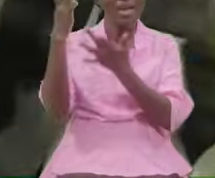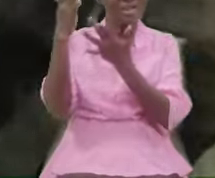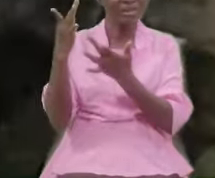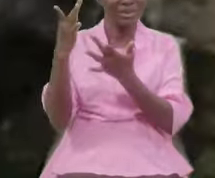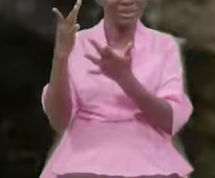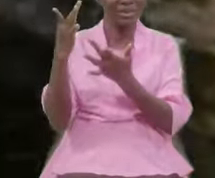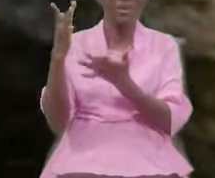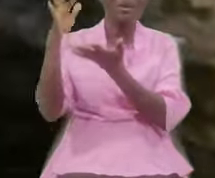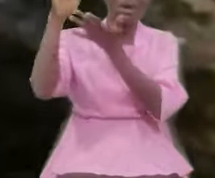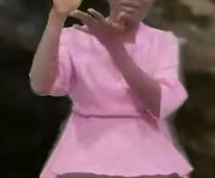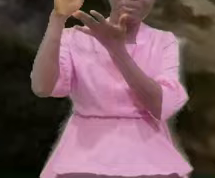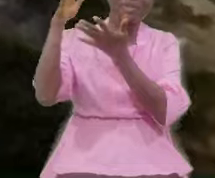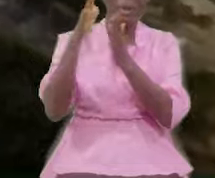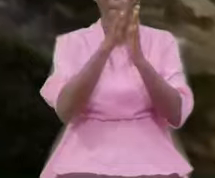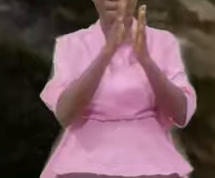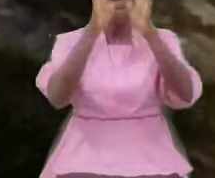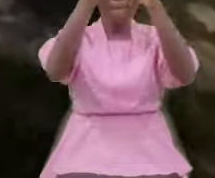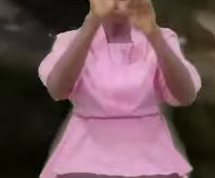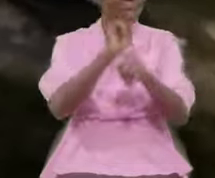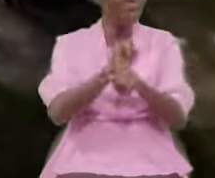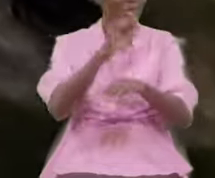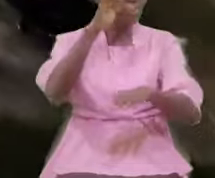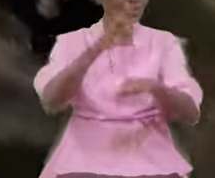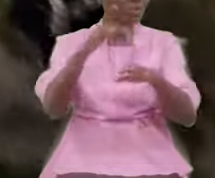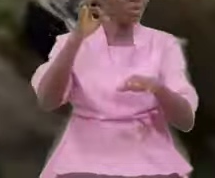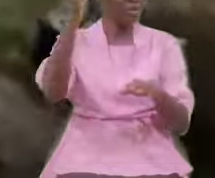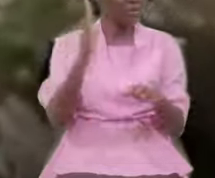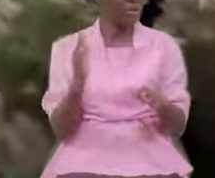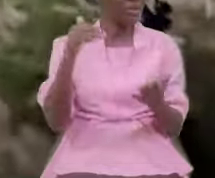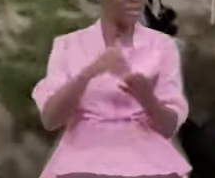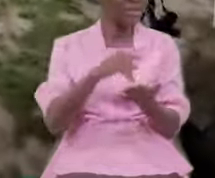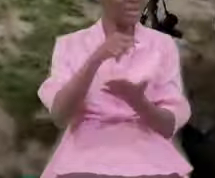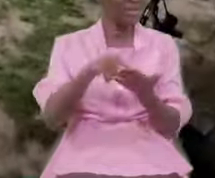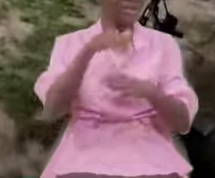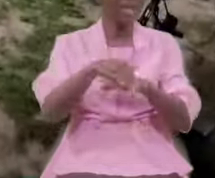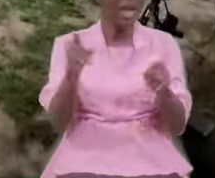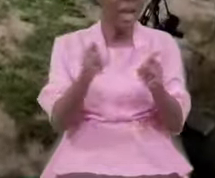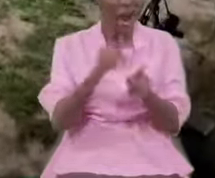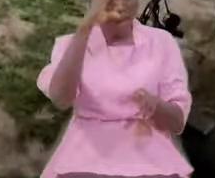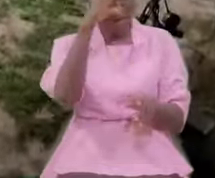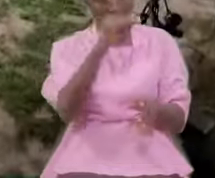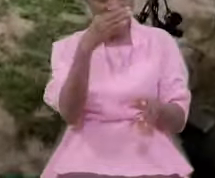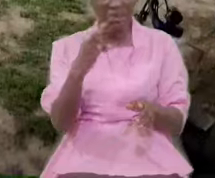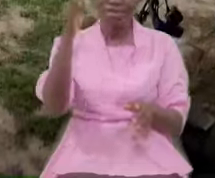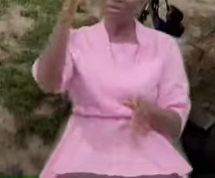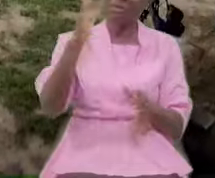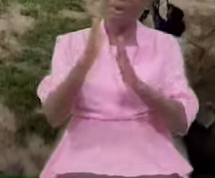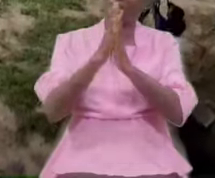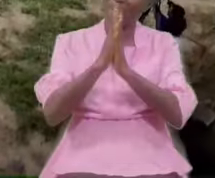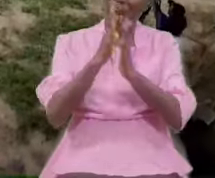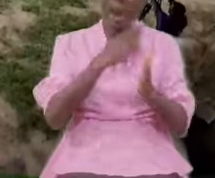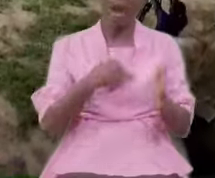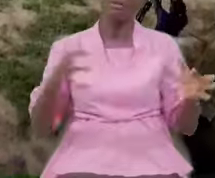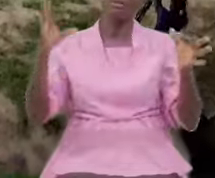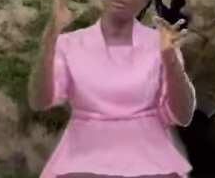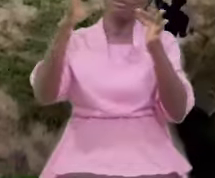today again tonight as the man of God pra for us connects Us with the power of God from